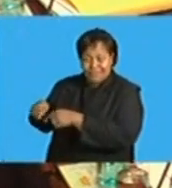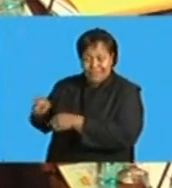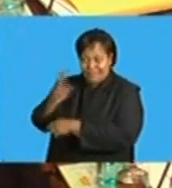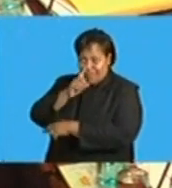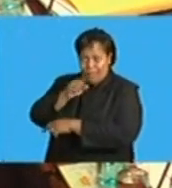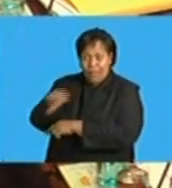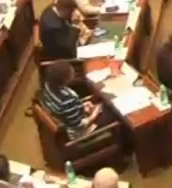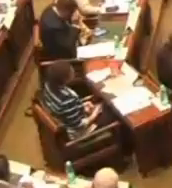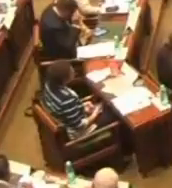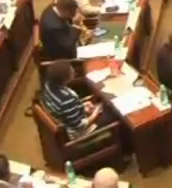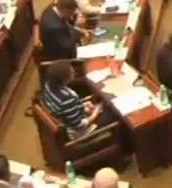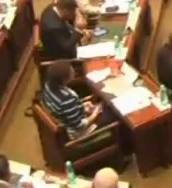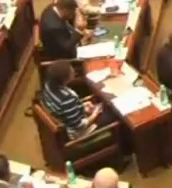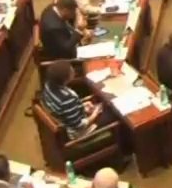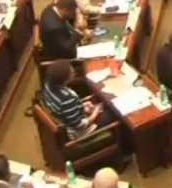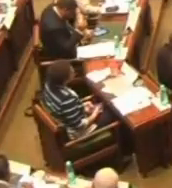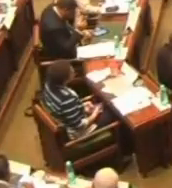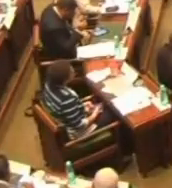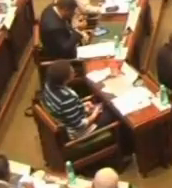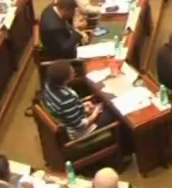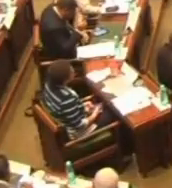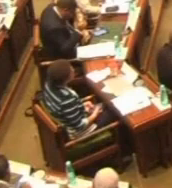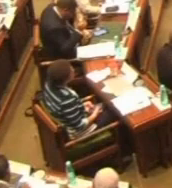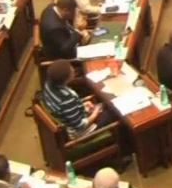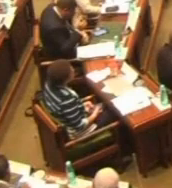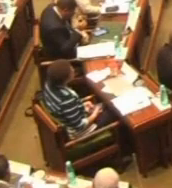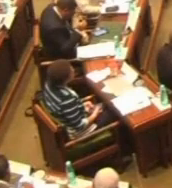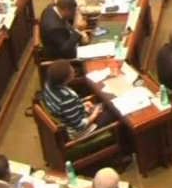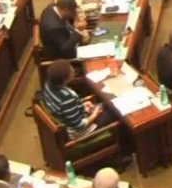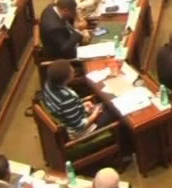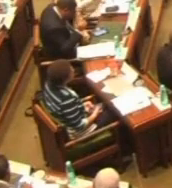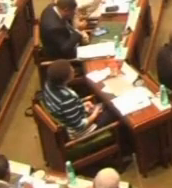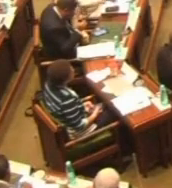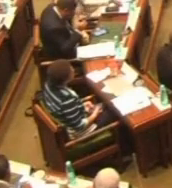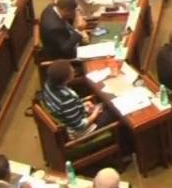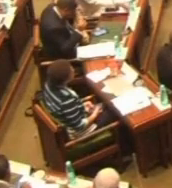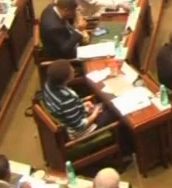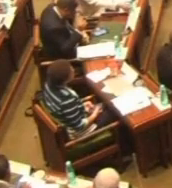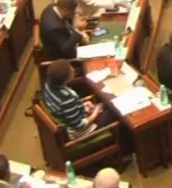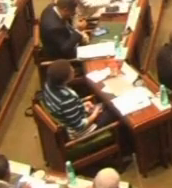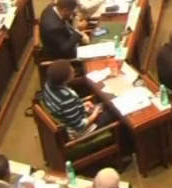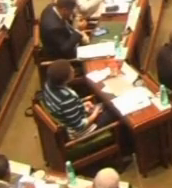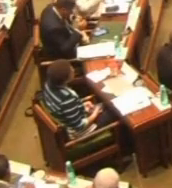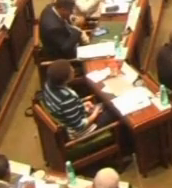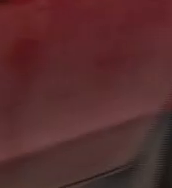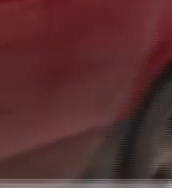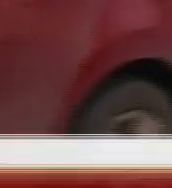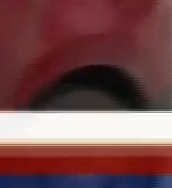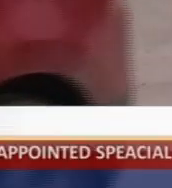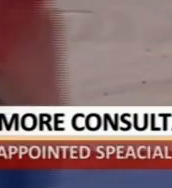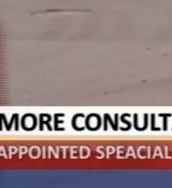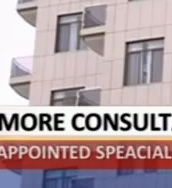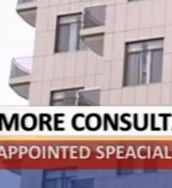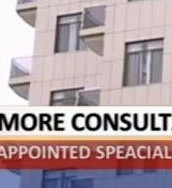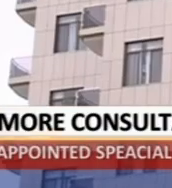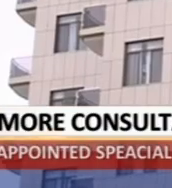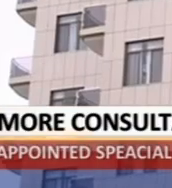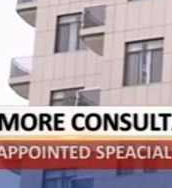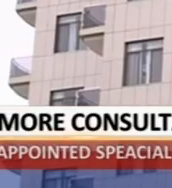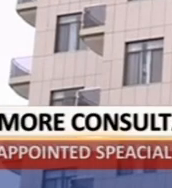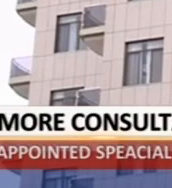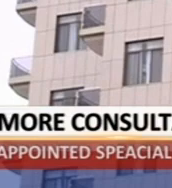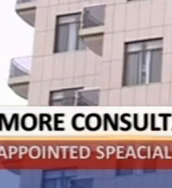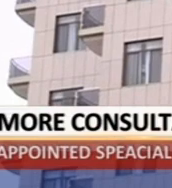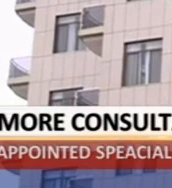will be ongoing. The minister says all grievances raised by ratepayers will be addressed by the municipal councils and will only be referred